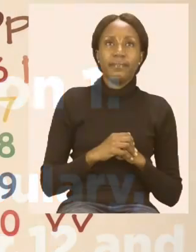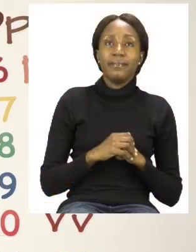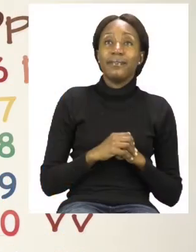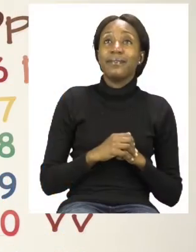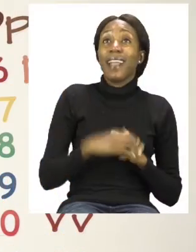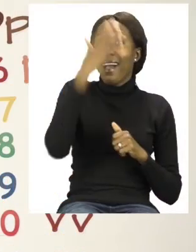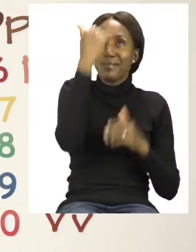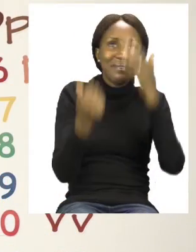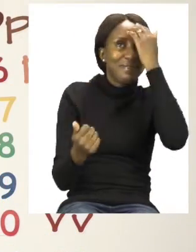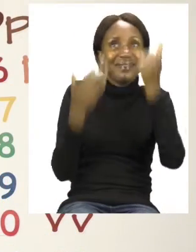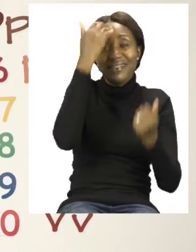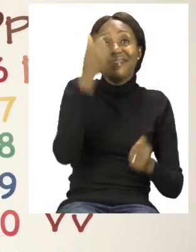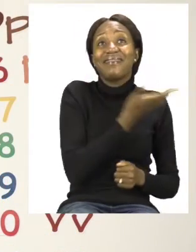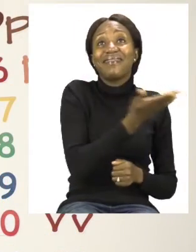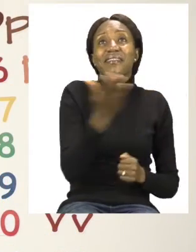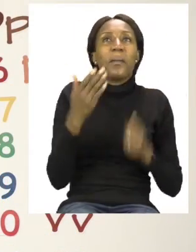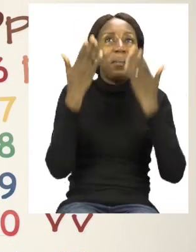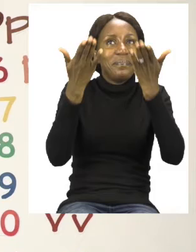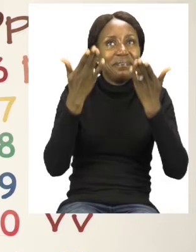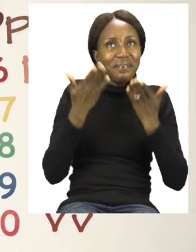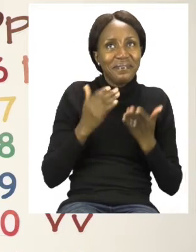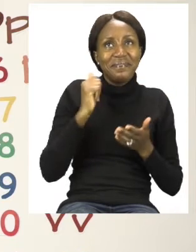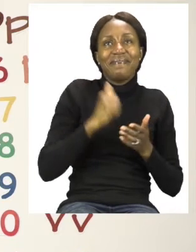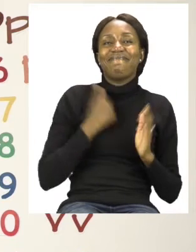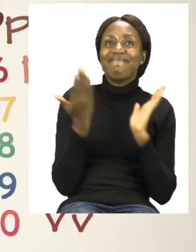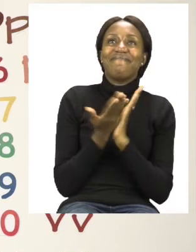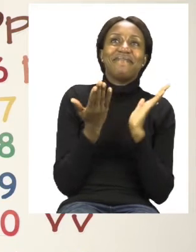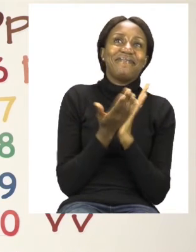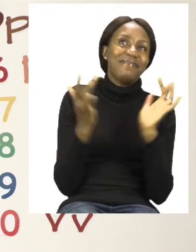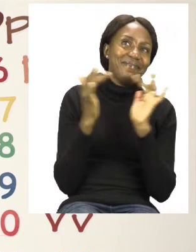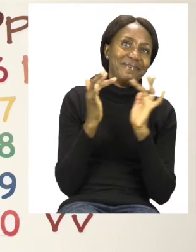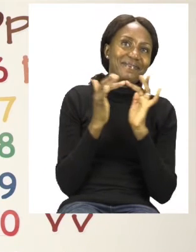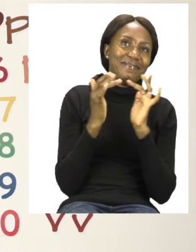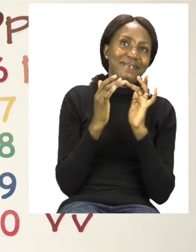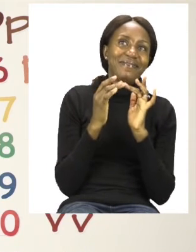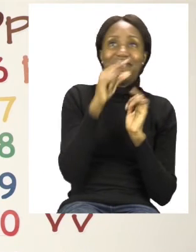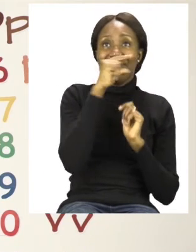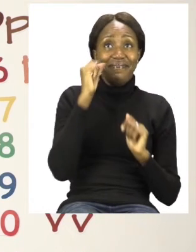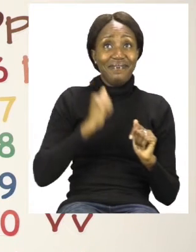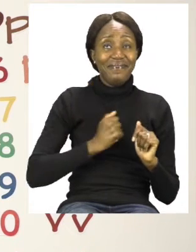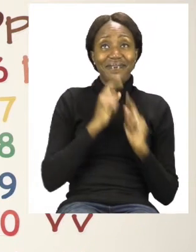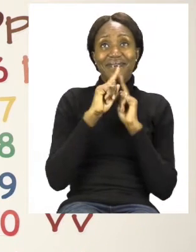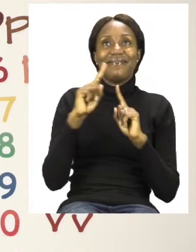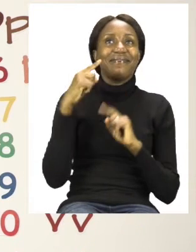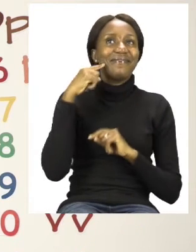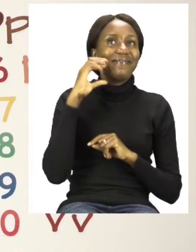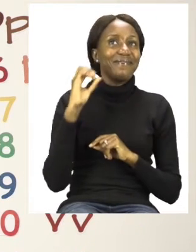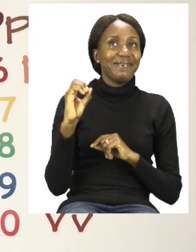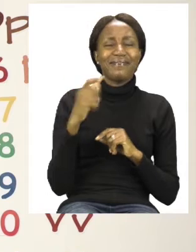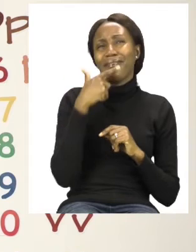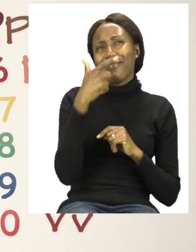Hello everyone and welcome to My Zone Online School. My name is Teacher Mutsa and thank you so much